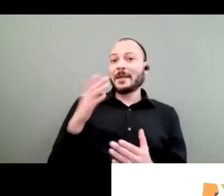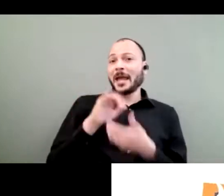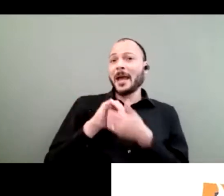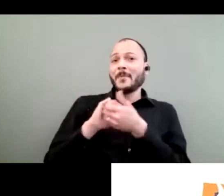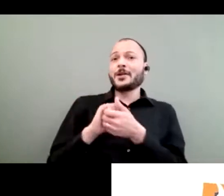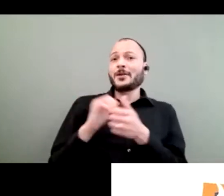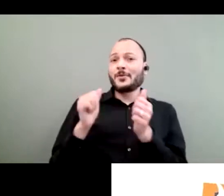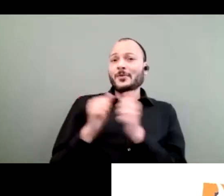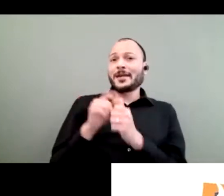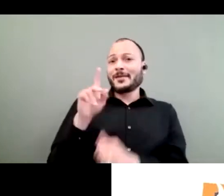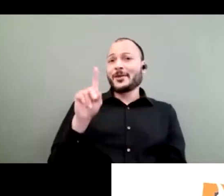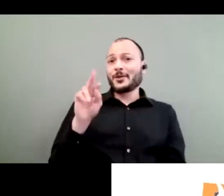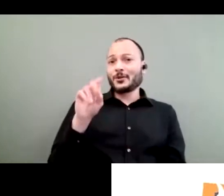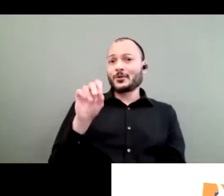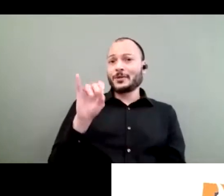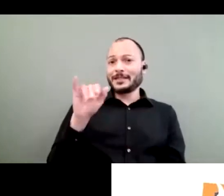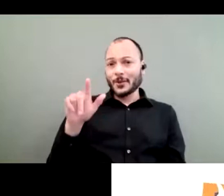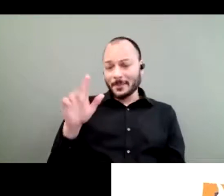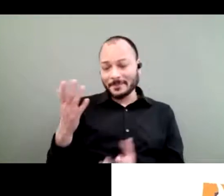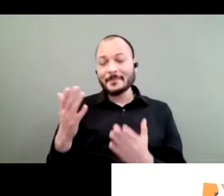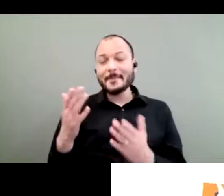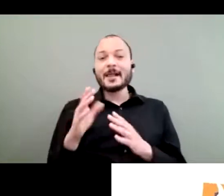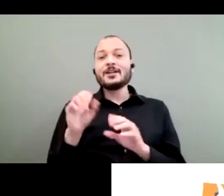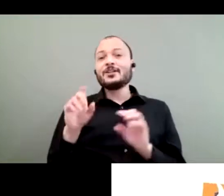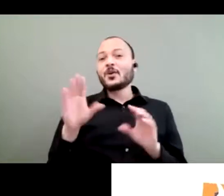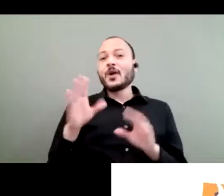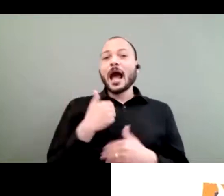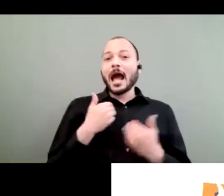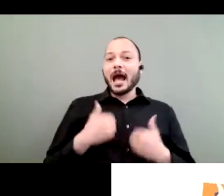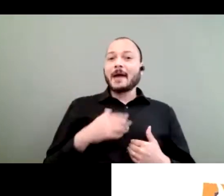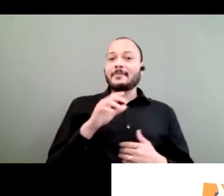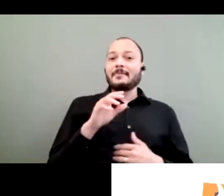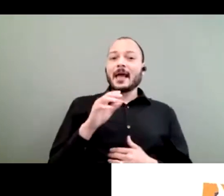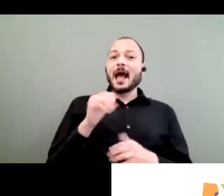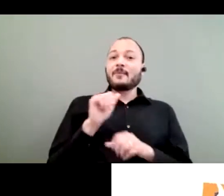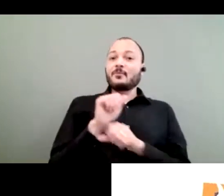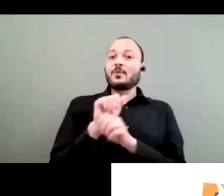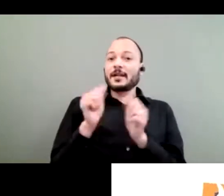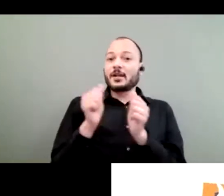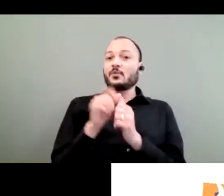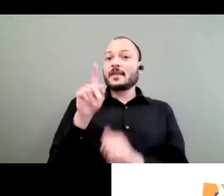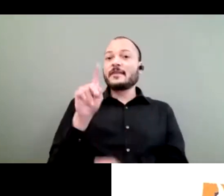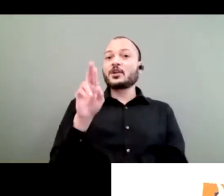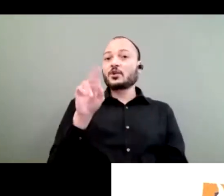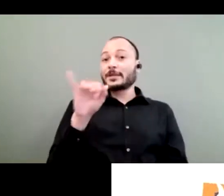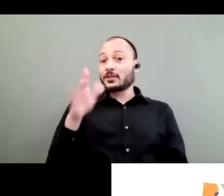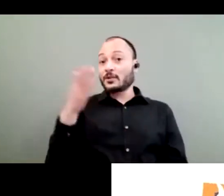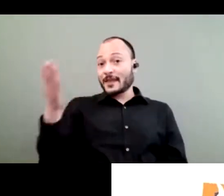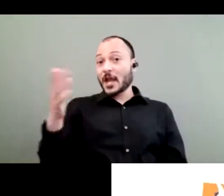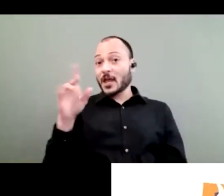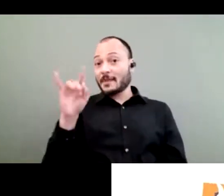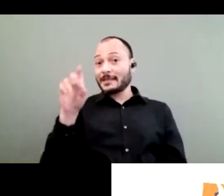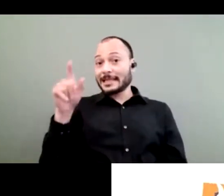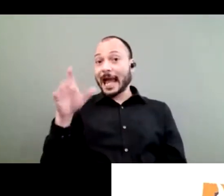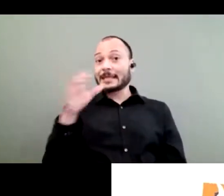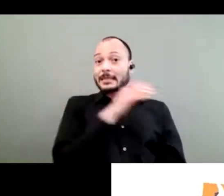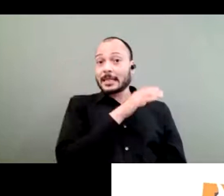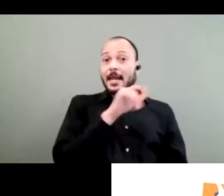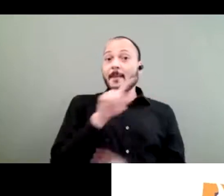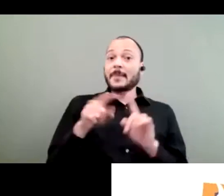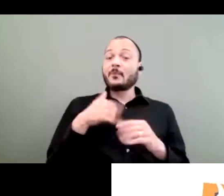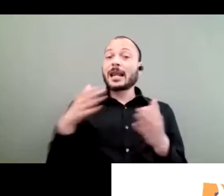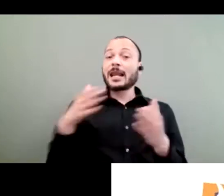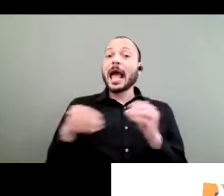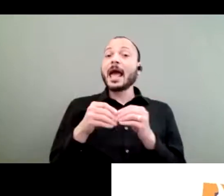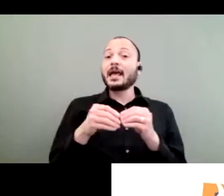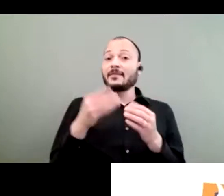Crystal. So I'm an ABA tax fellow and I'm working with Crystal at the Tax Clinic. I just wanted to also add that the figures that